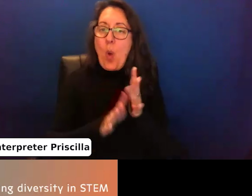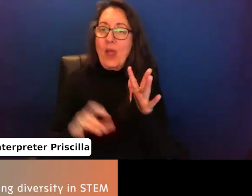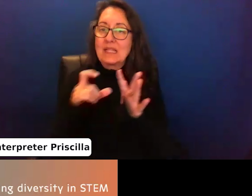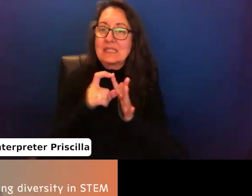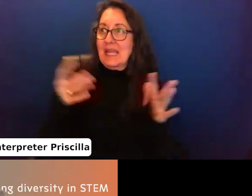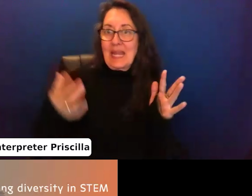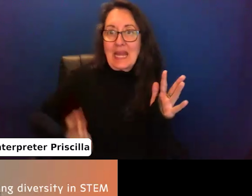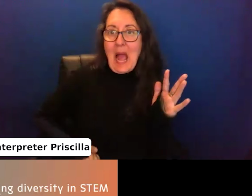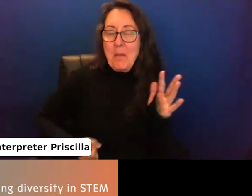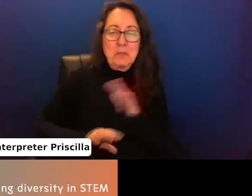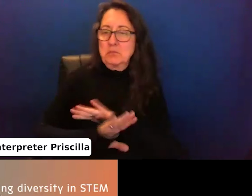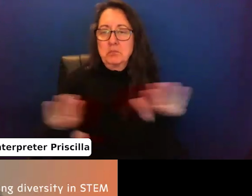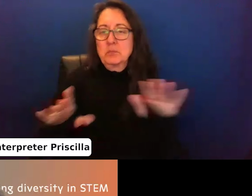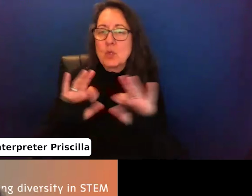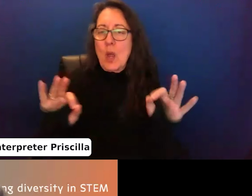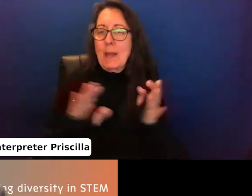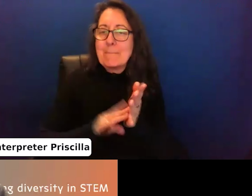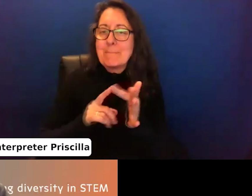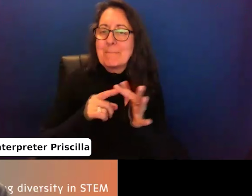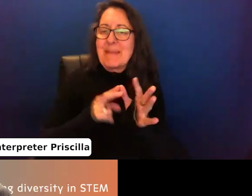that we don't means test anybody.